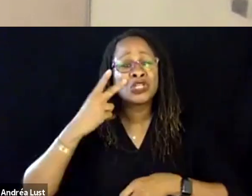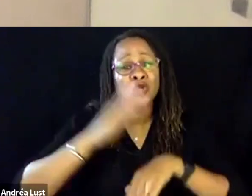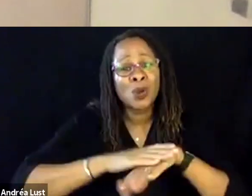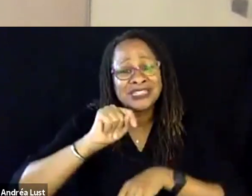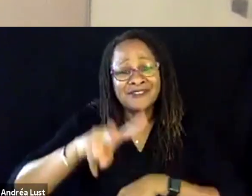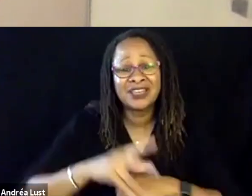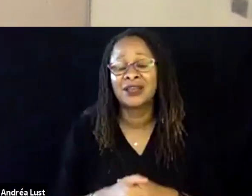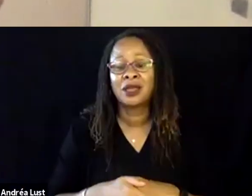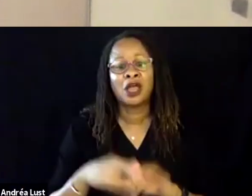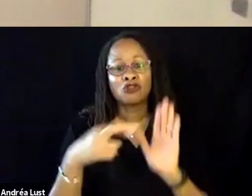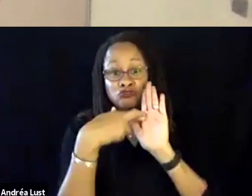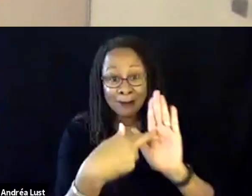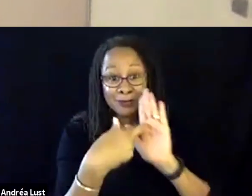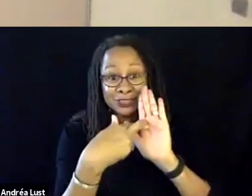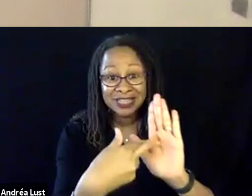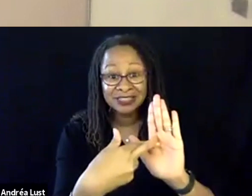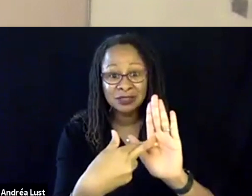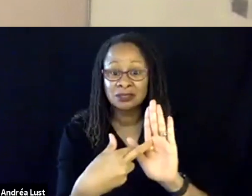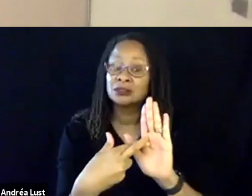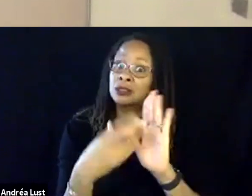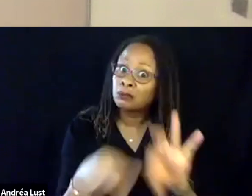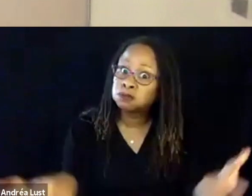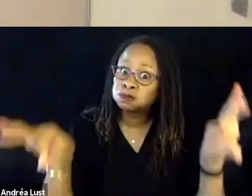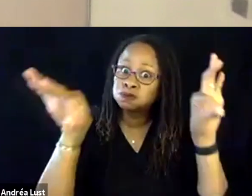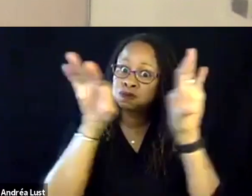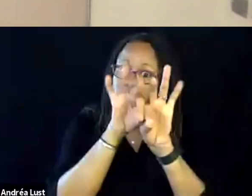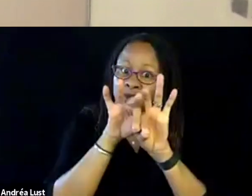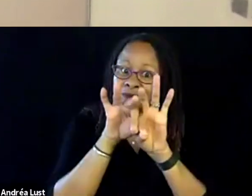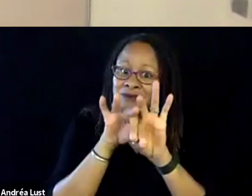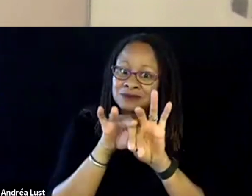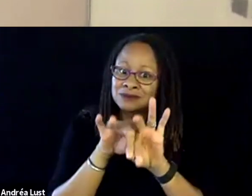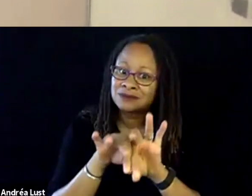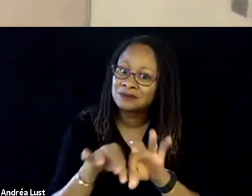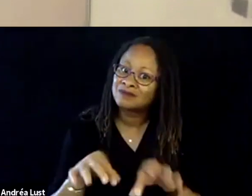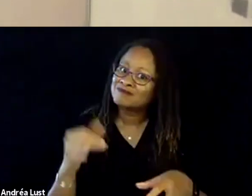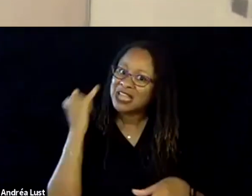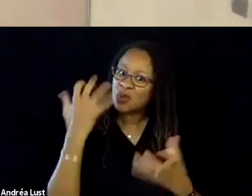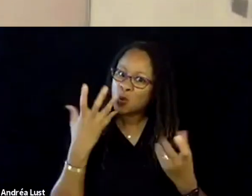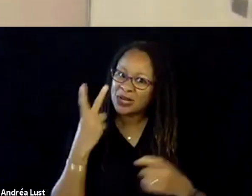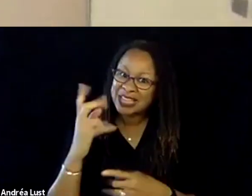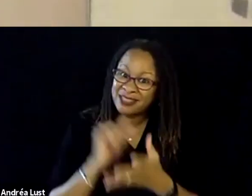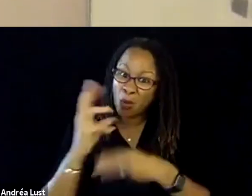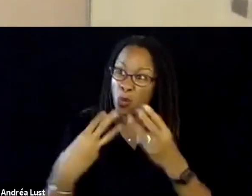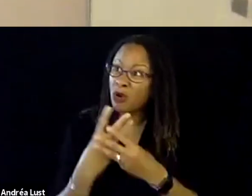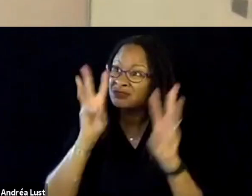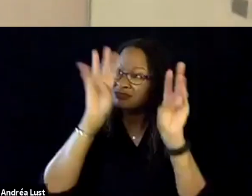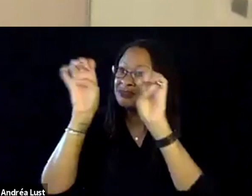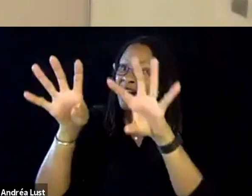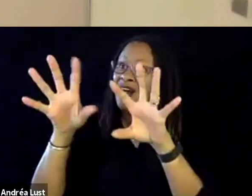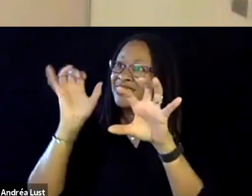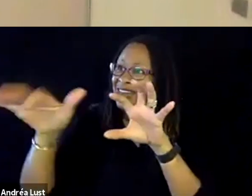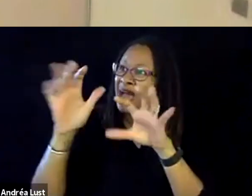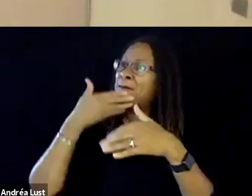something. Representation not only matters, it's essential. If we want to see that world we're talking about where there's better